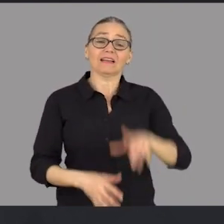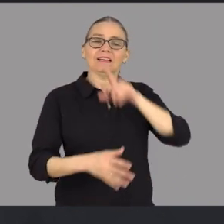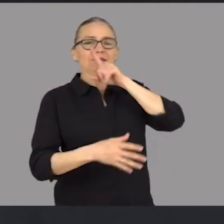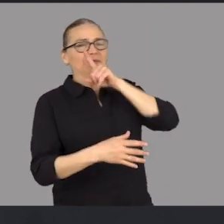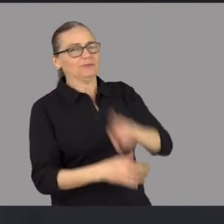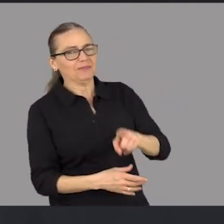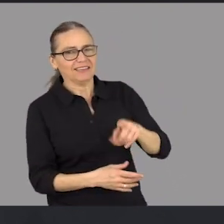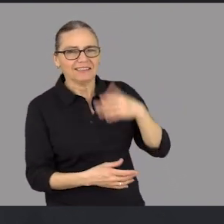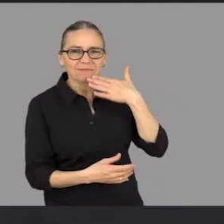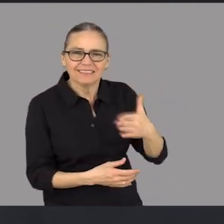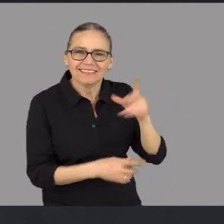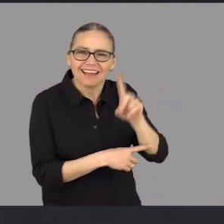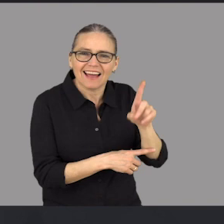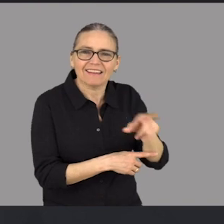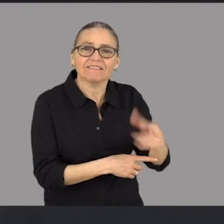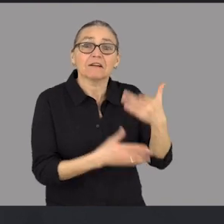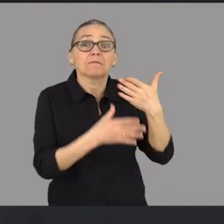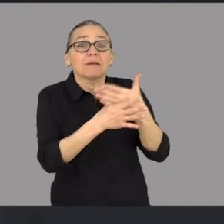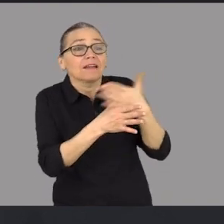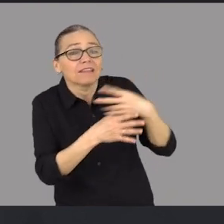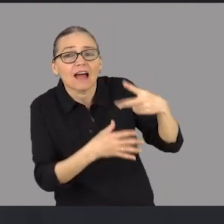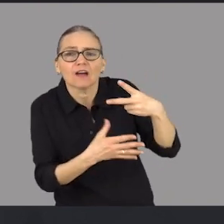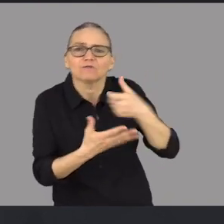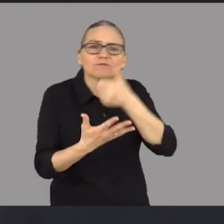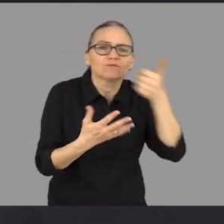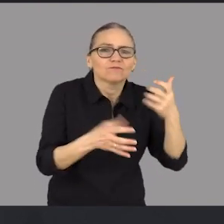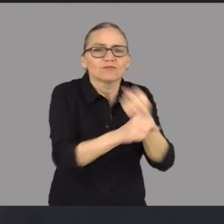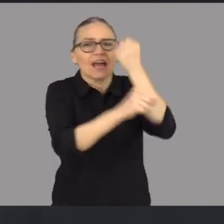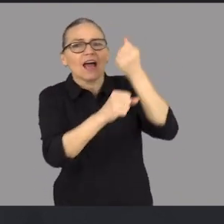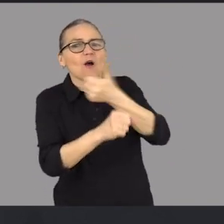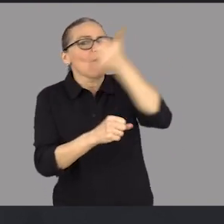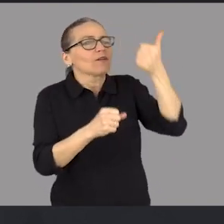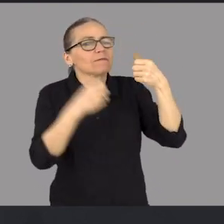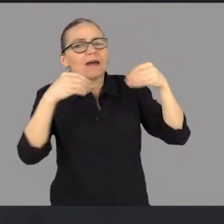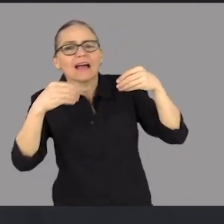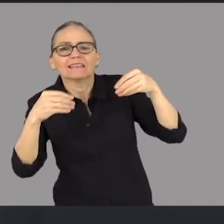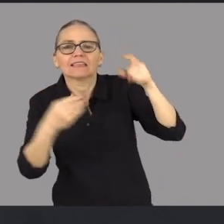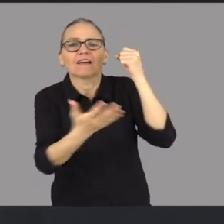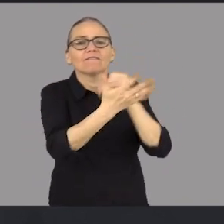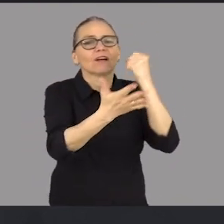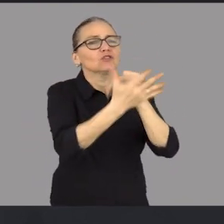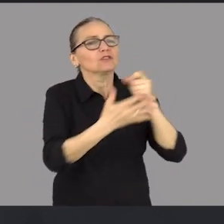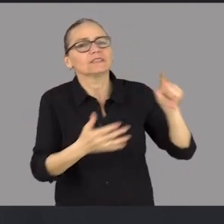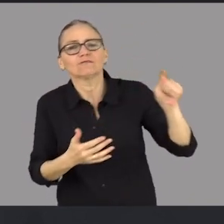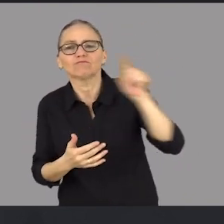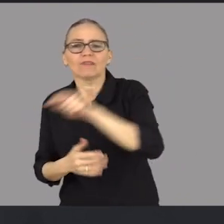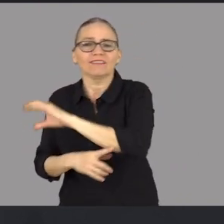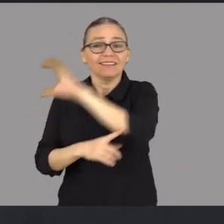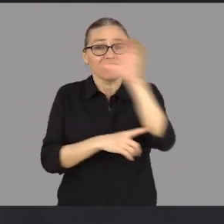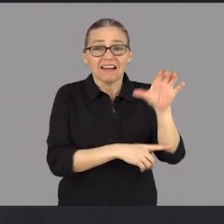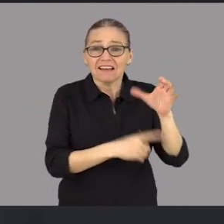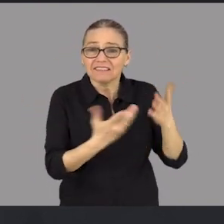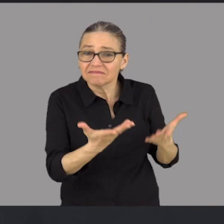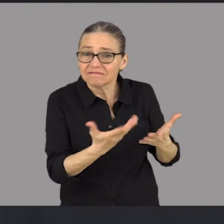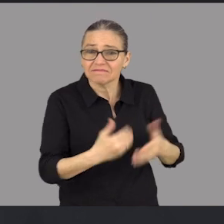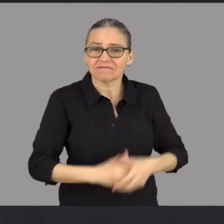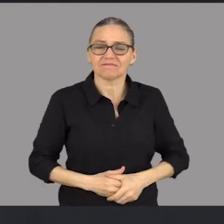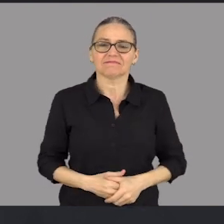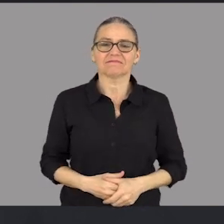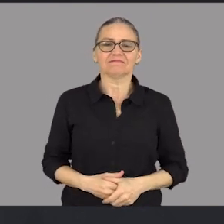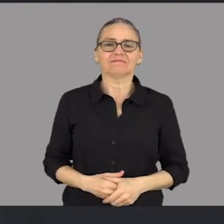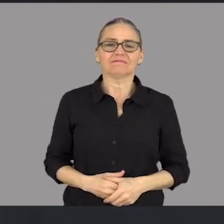they see diversity and inclusion. Absolutely. Thank you.